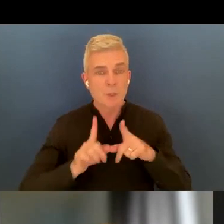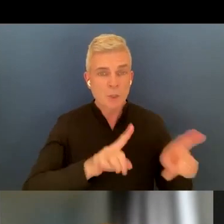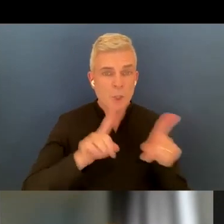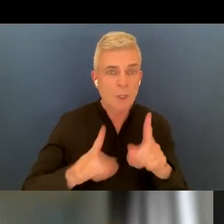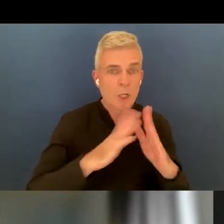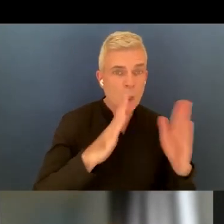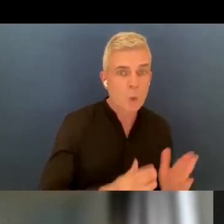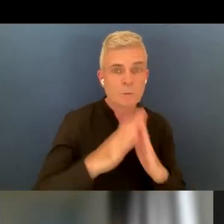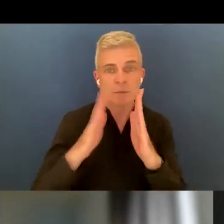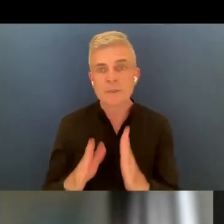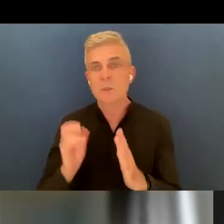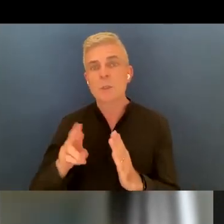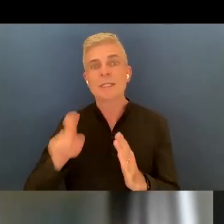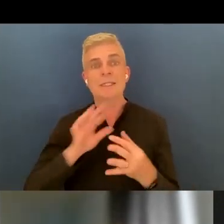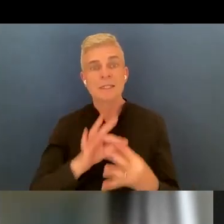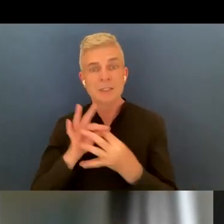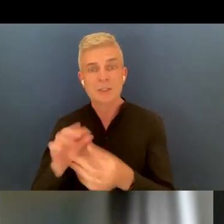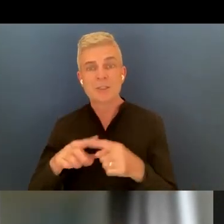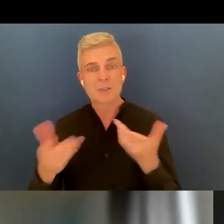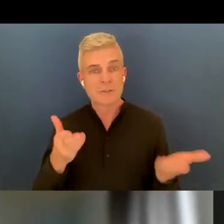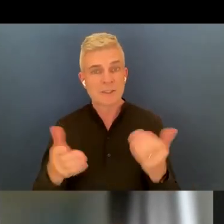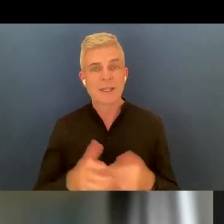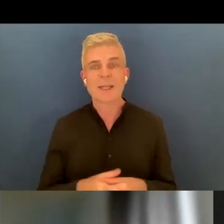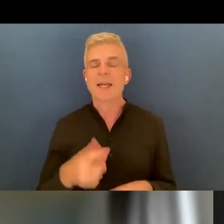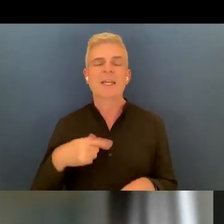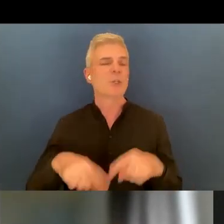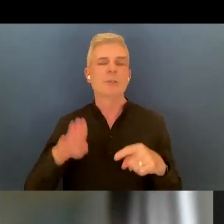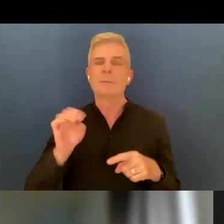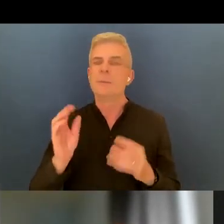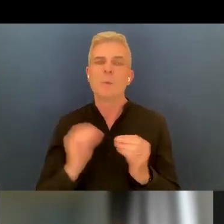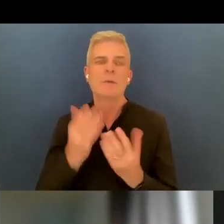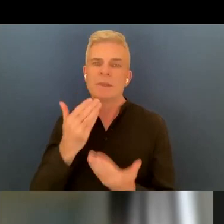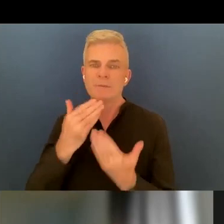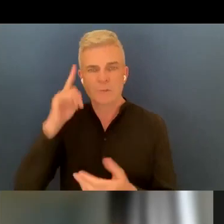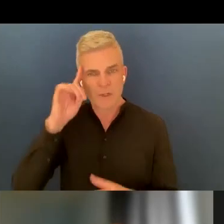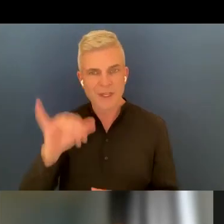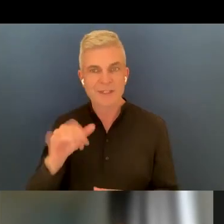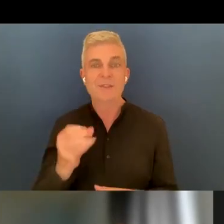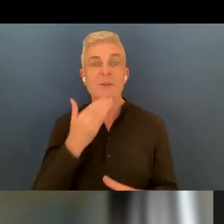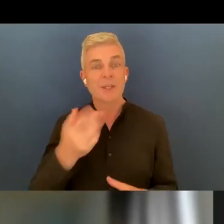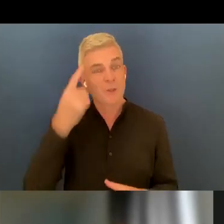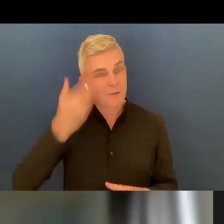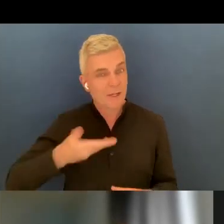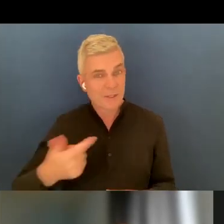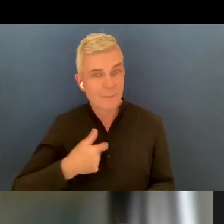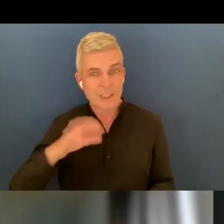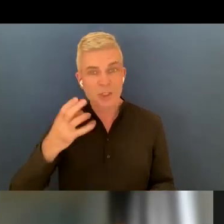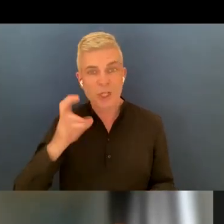to services. And I could not be more thankful for that. So thank you for having me, Chuck. I really appreciate